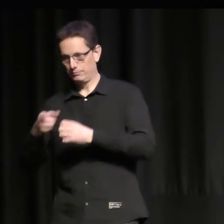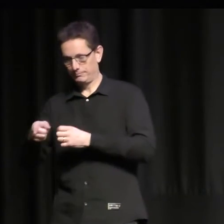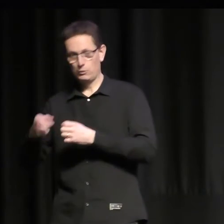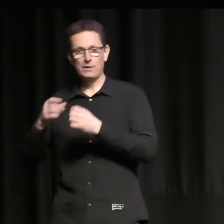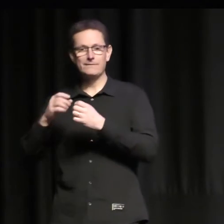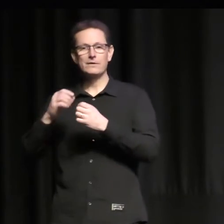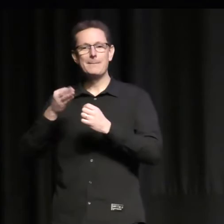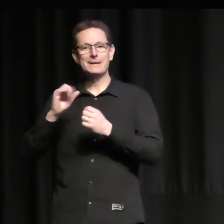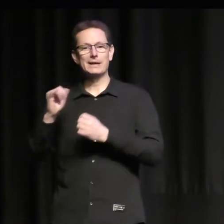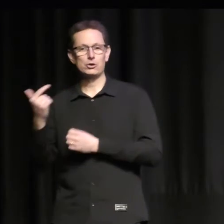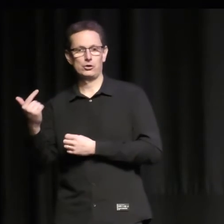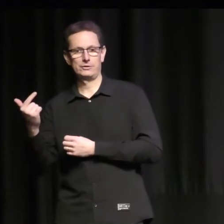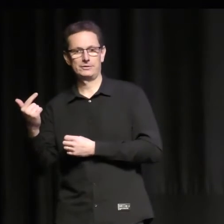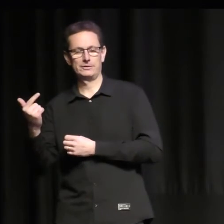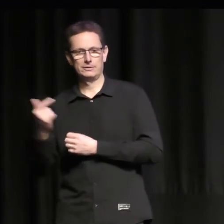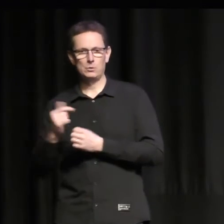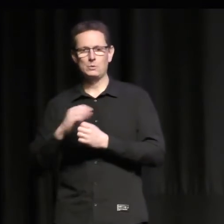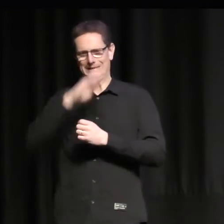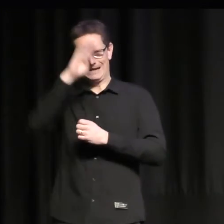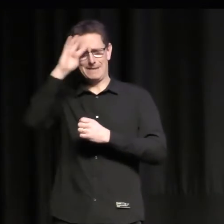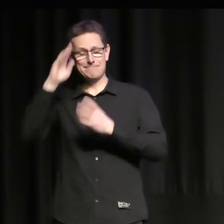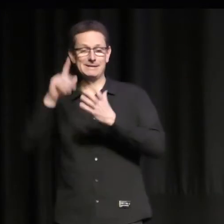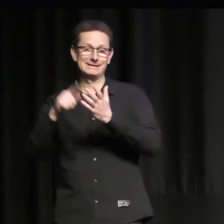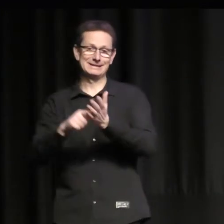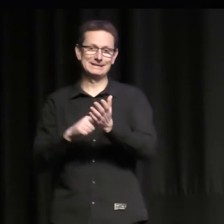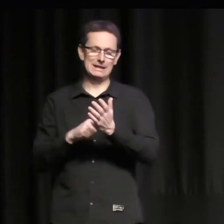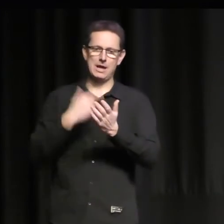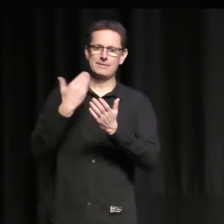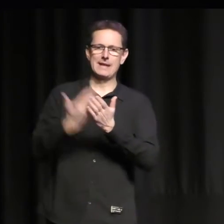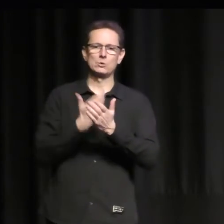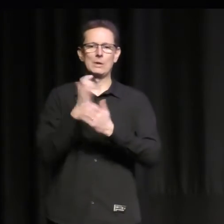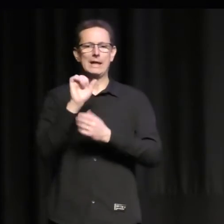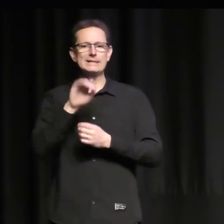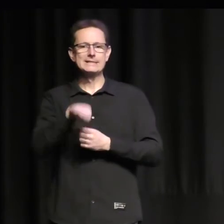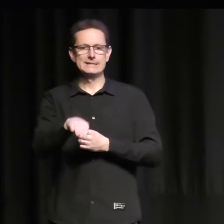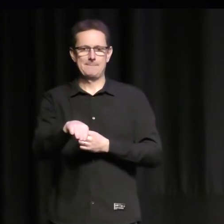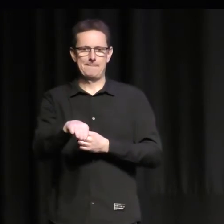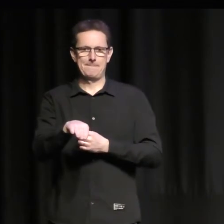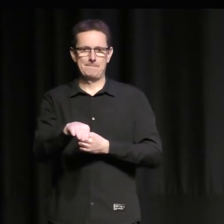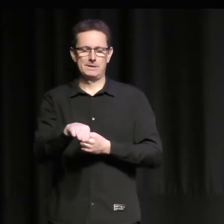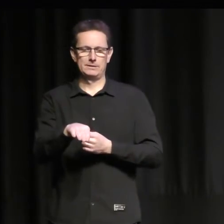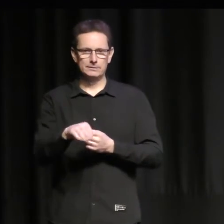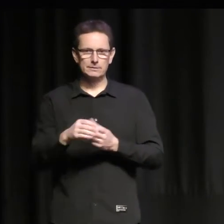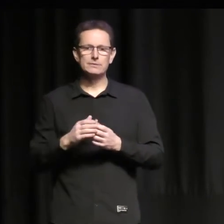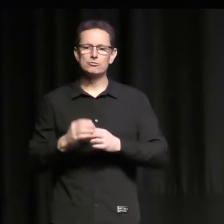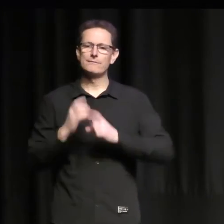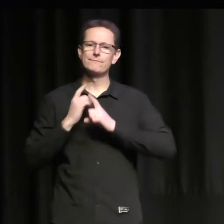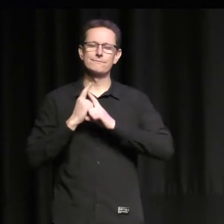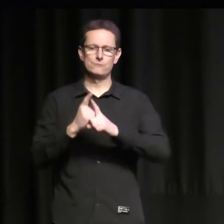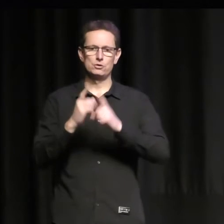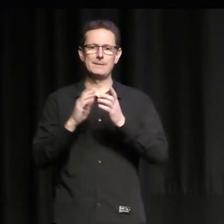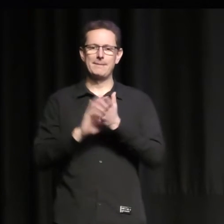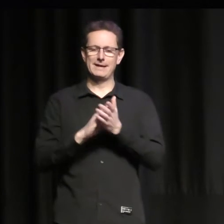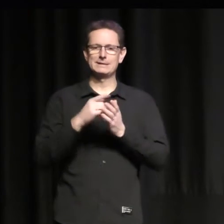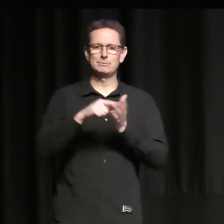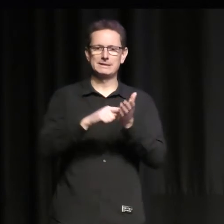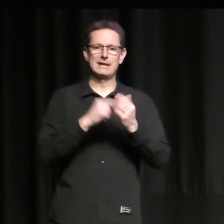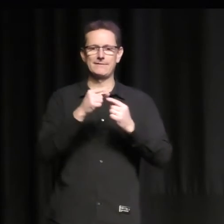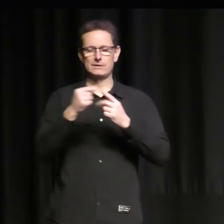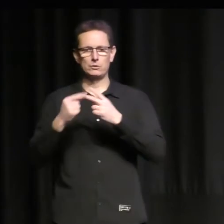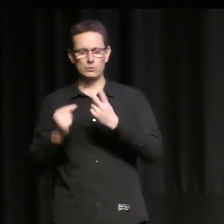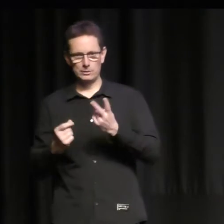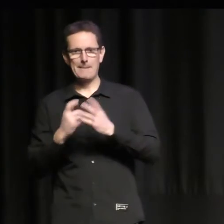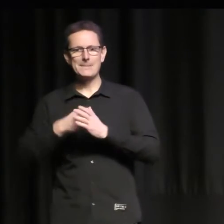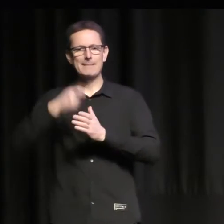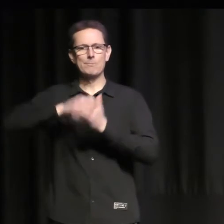other people, and a sort of old-style nationalism that goes with a particular version of